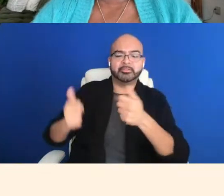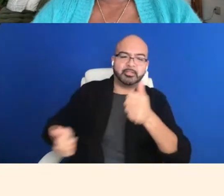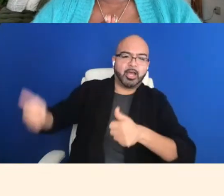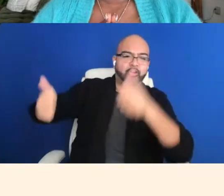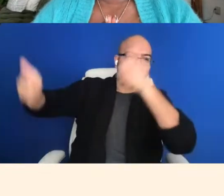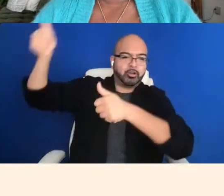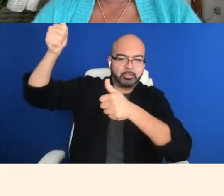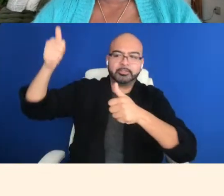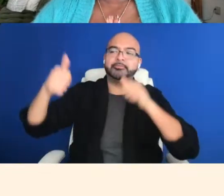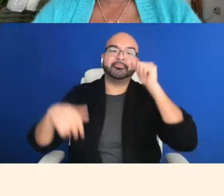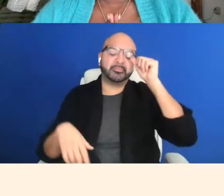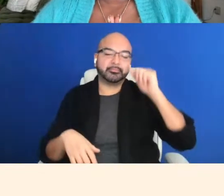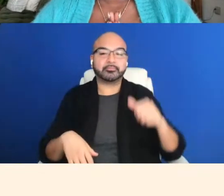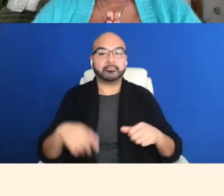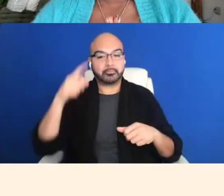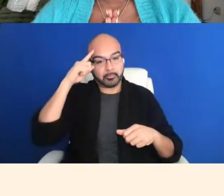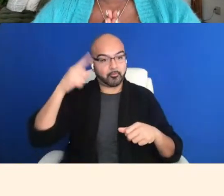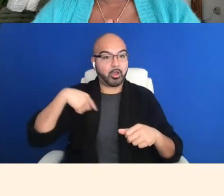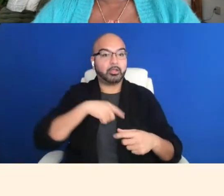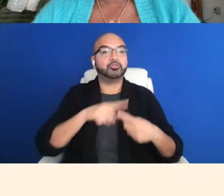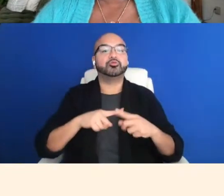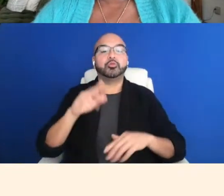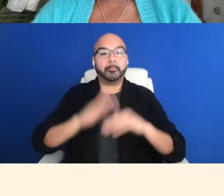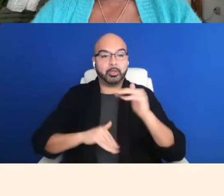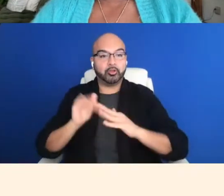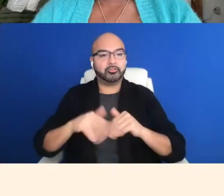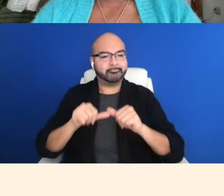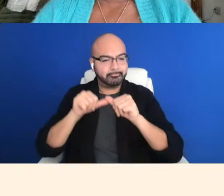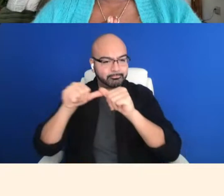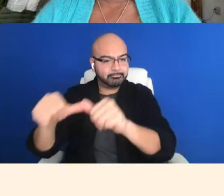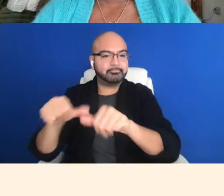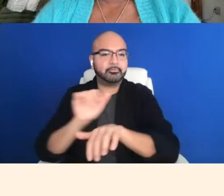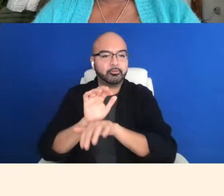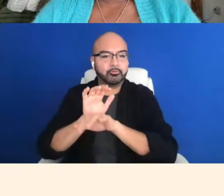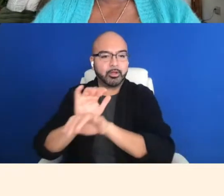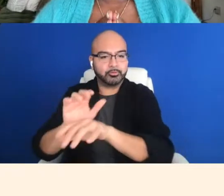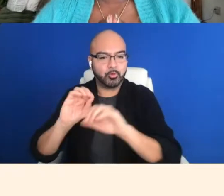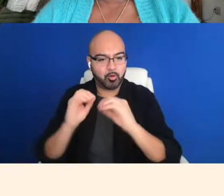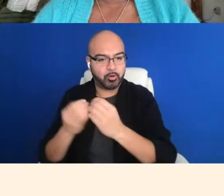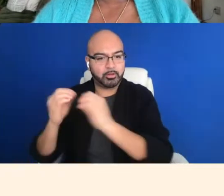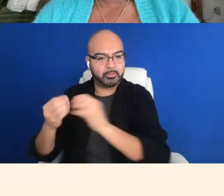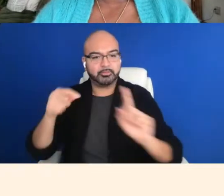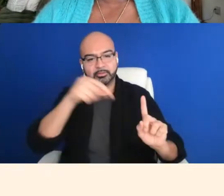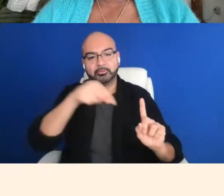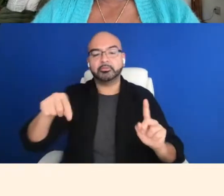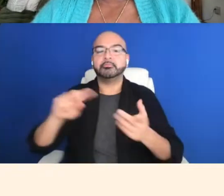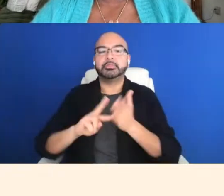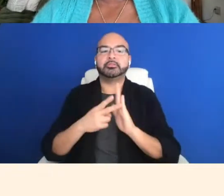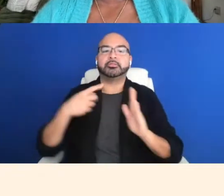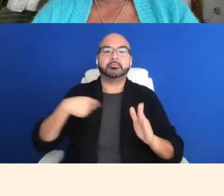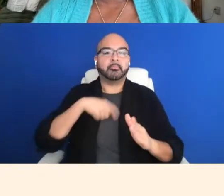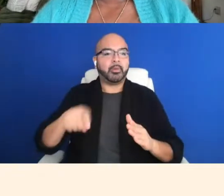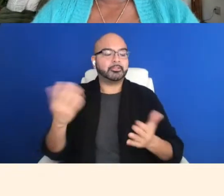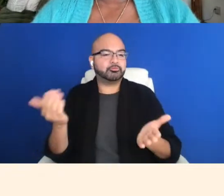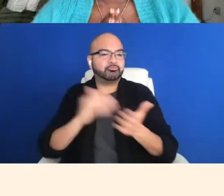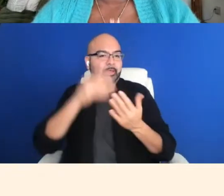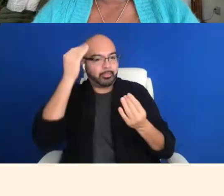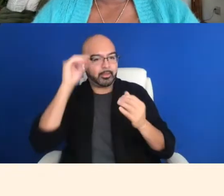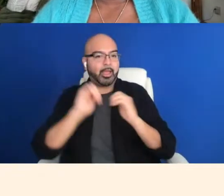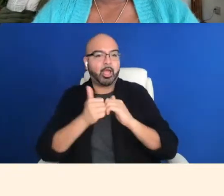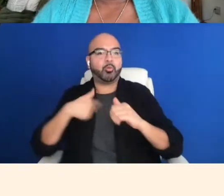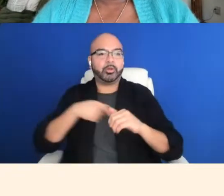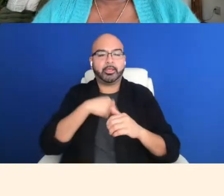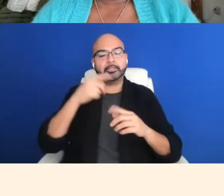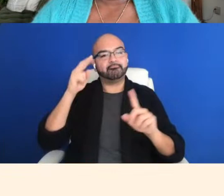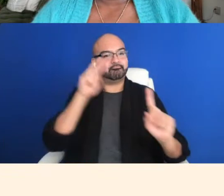to build durable grassroots organizations, we have to rethink how we do power, how we share power, and how we